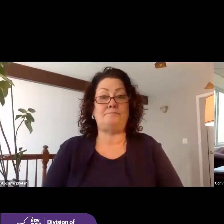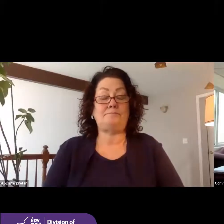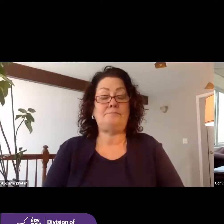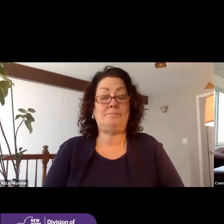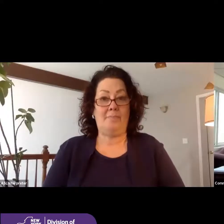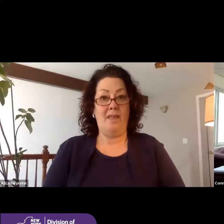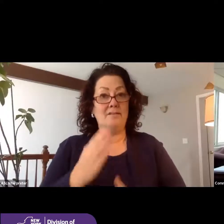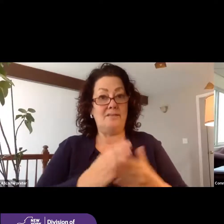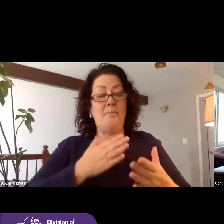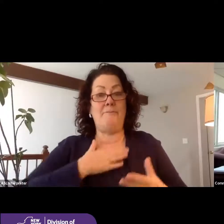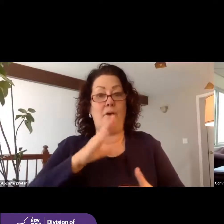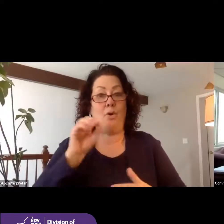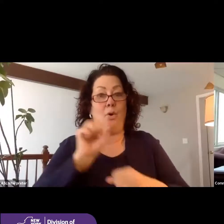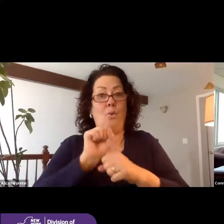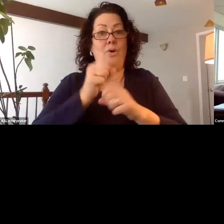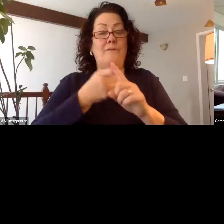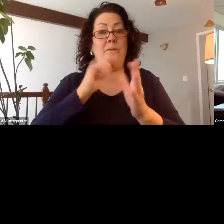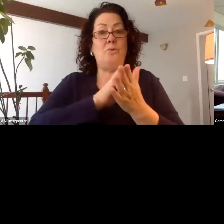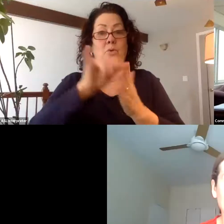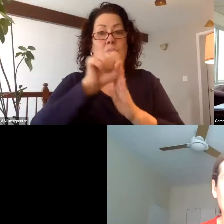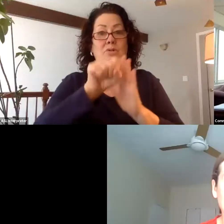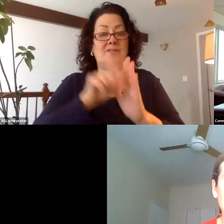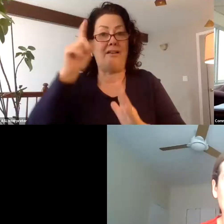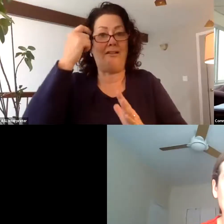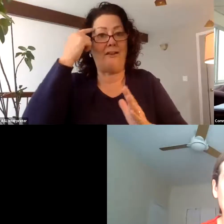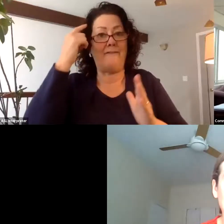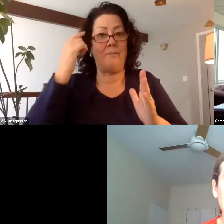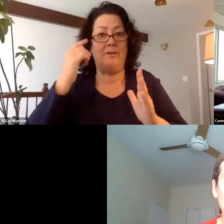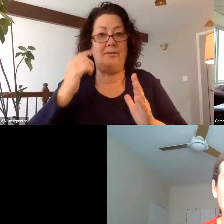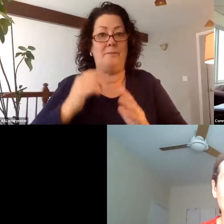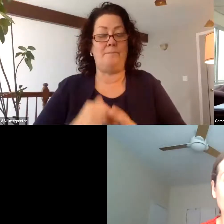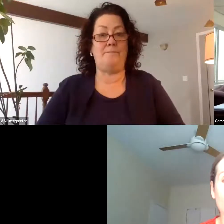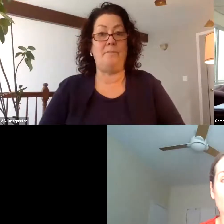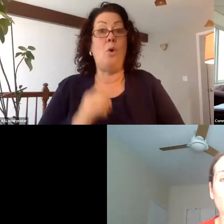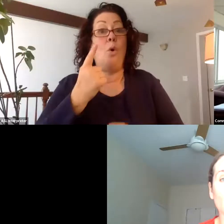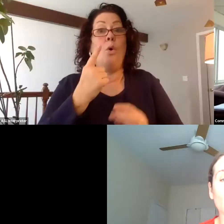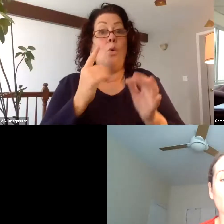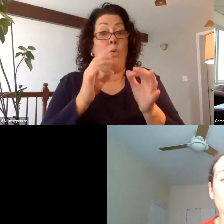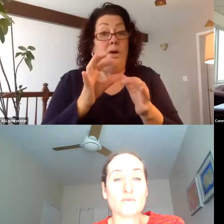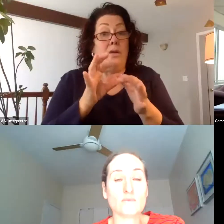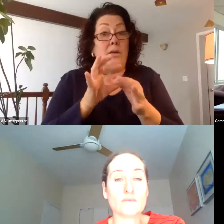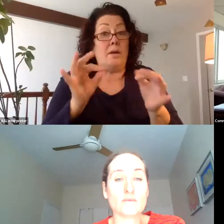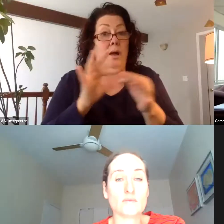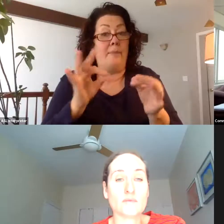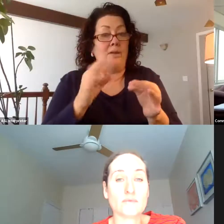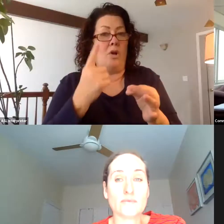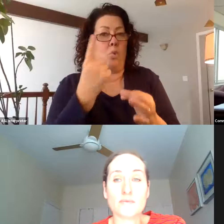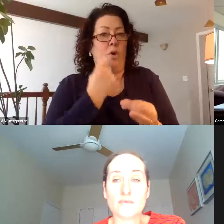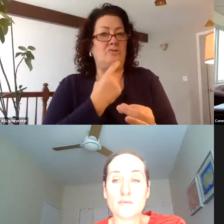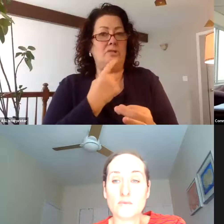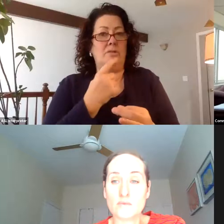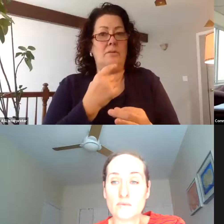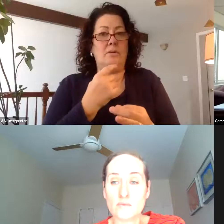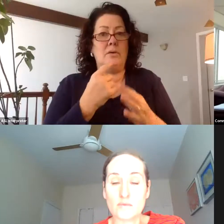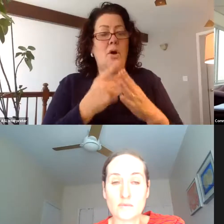some of my colleagues from New York State government. You know, one of the comments and the questions we received was,